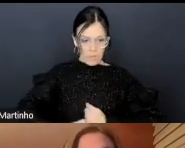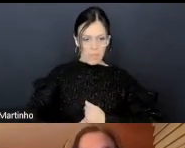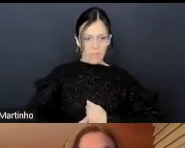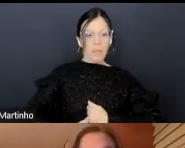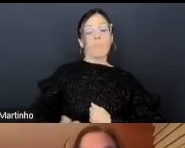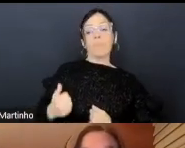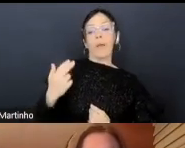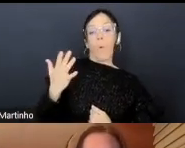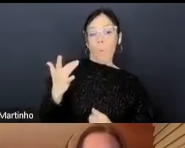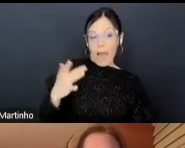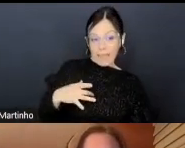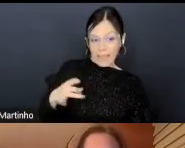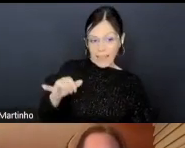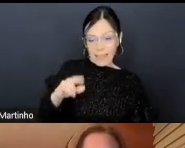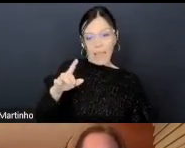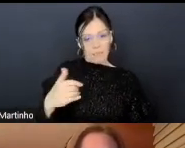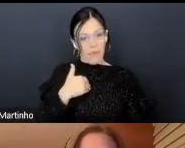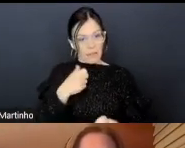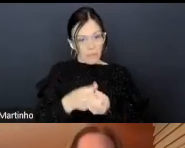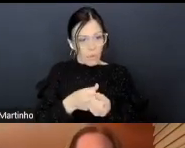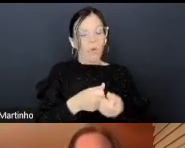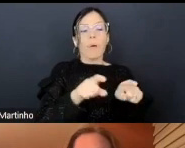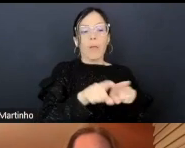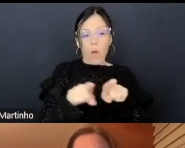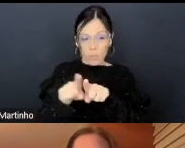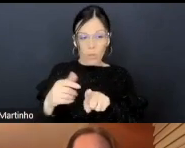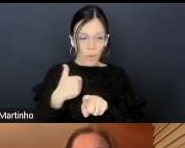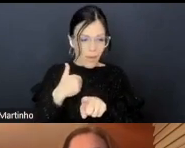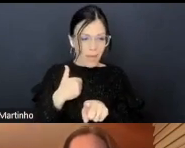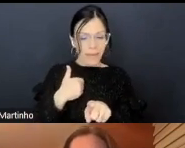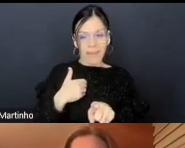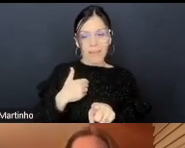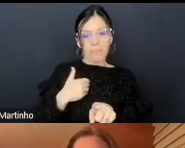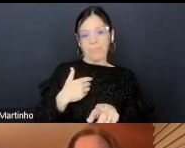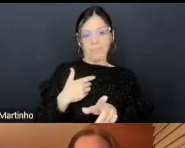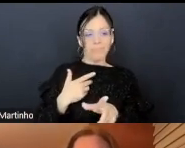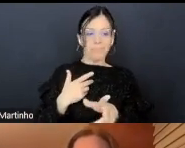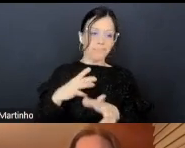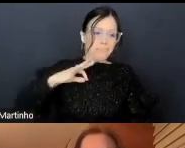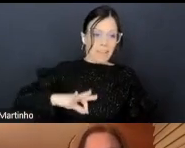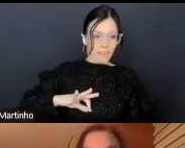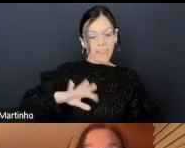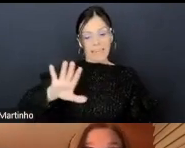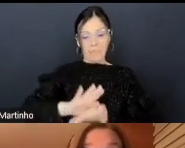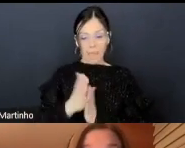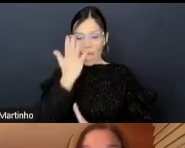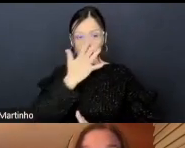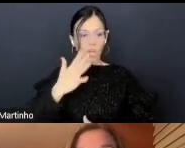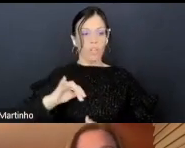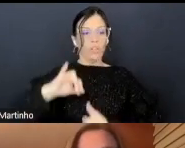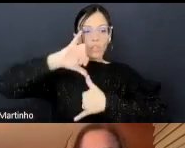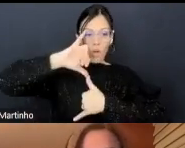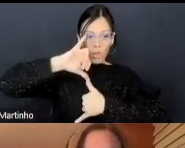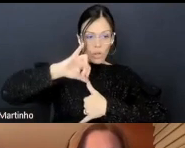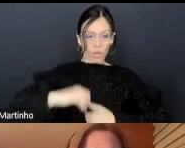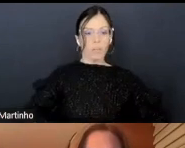not only offered support but it had the added benefit of making him look taller allowing him to sit and stand straighter than he